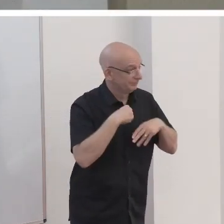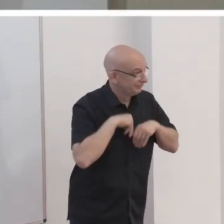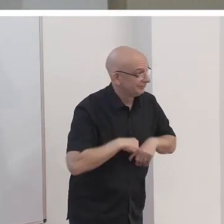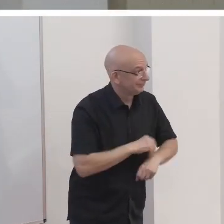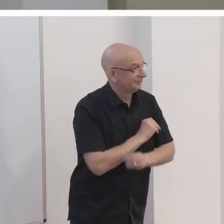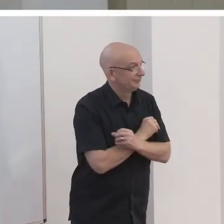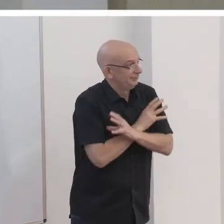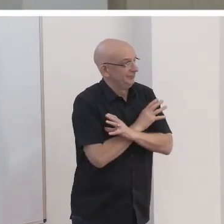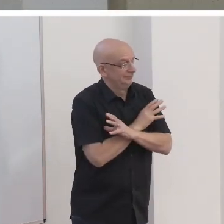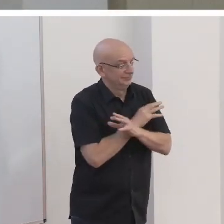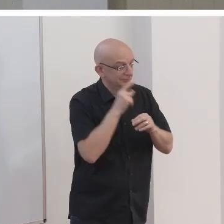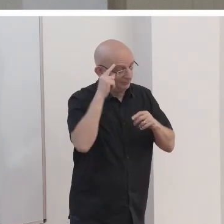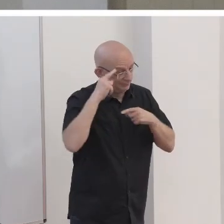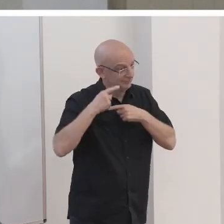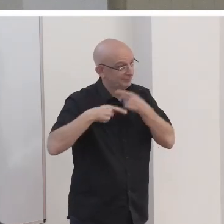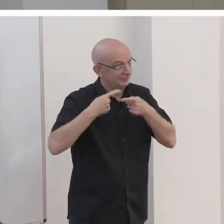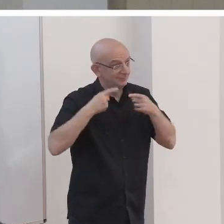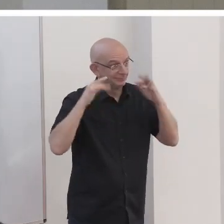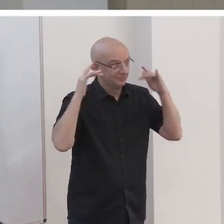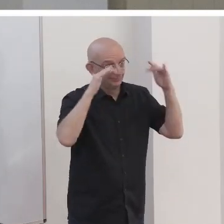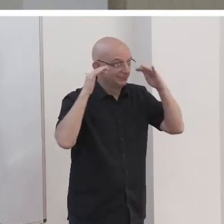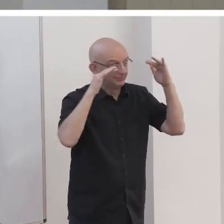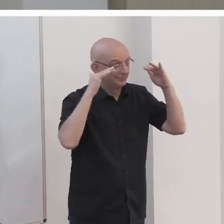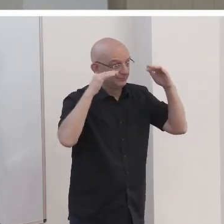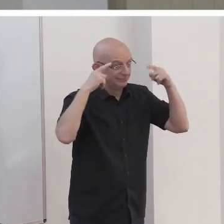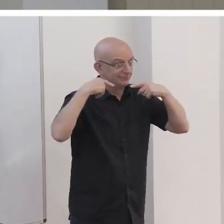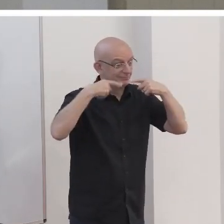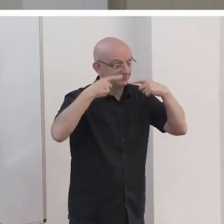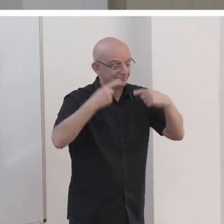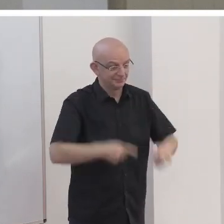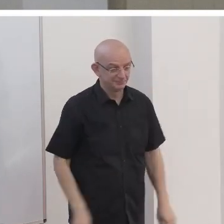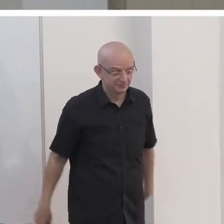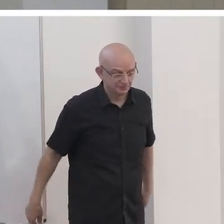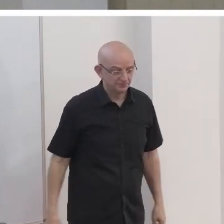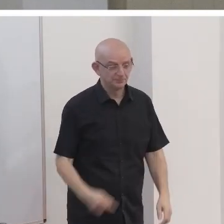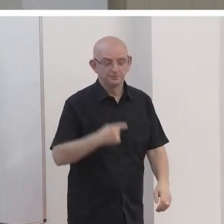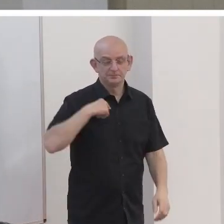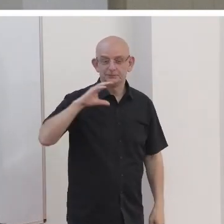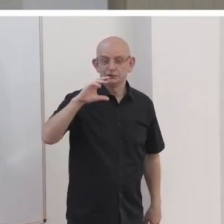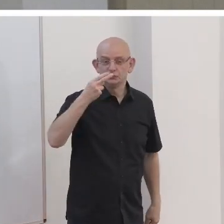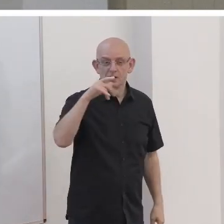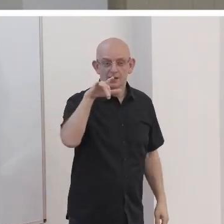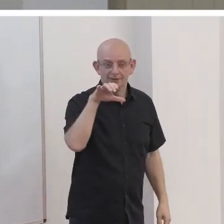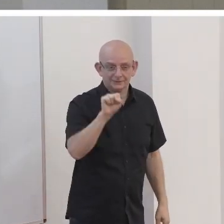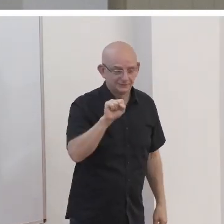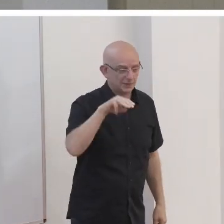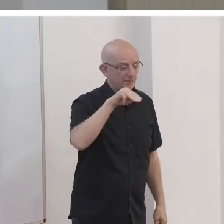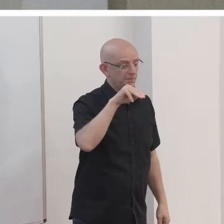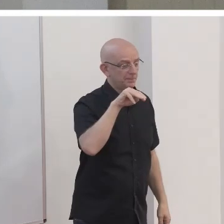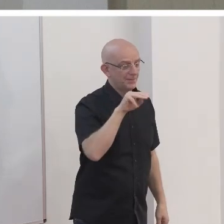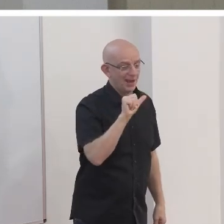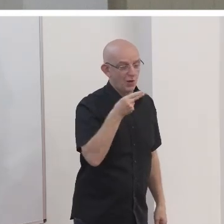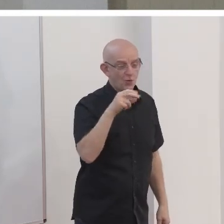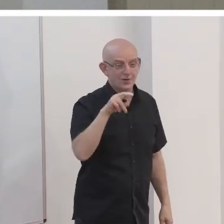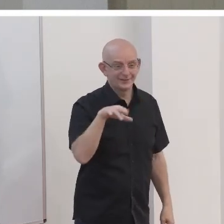Mahoney. I'm a lecturer in the School of Law, and you're very welcome to this mid-morning session on access to justice. And as you have been hearing